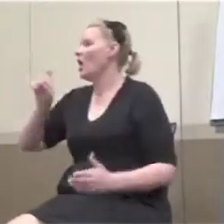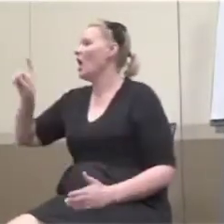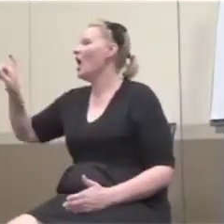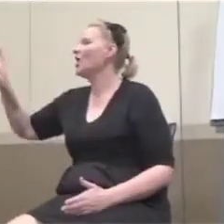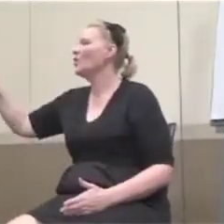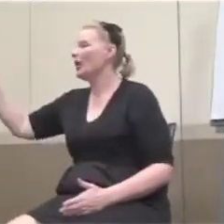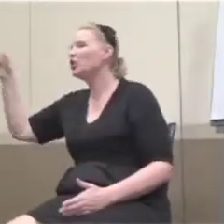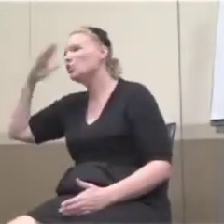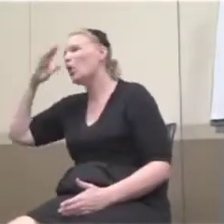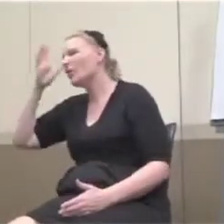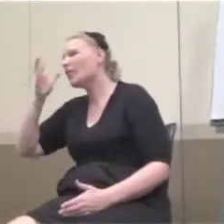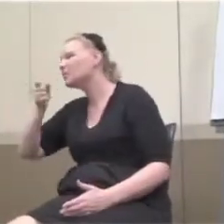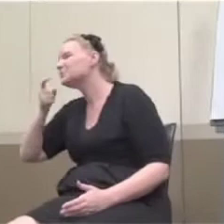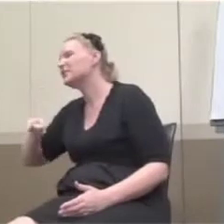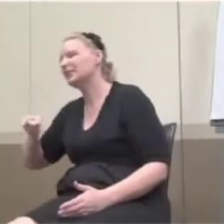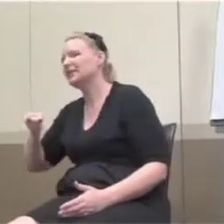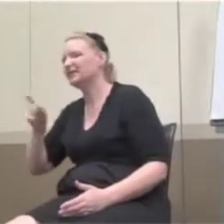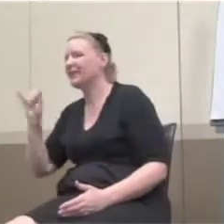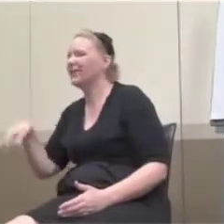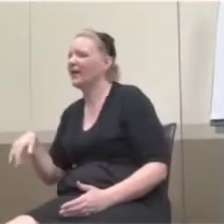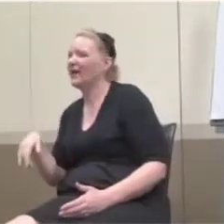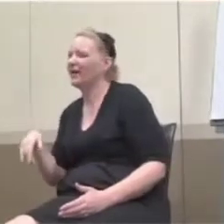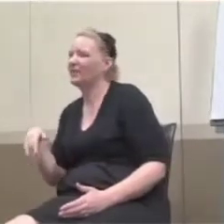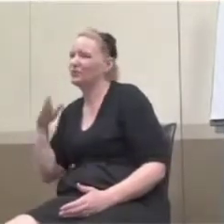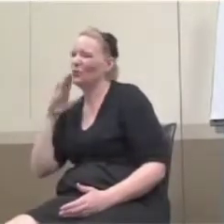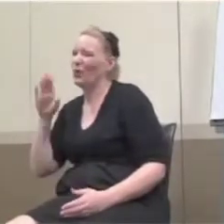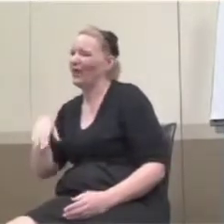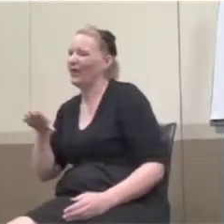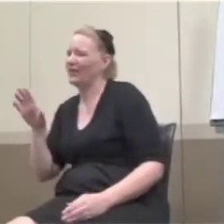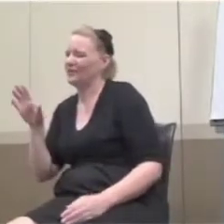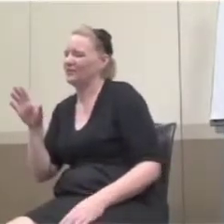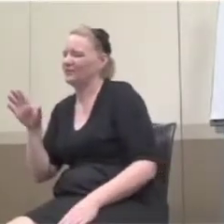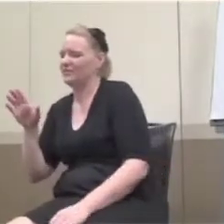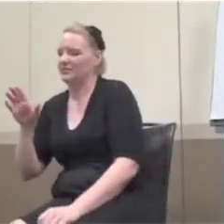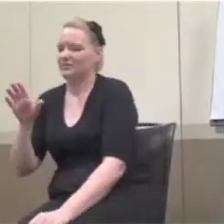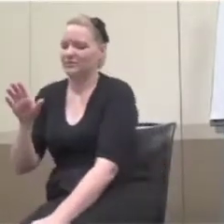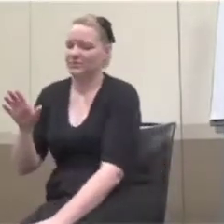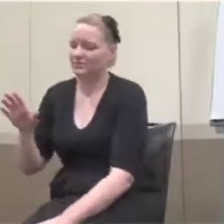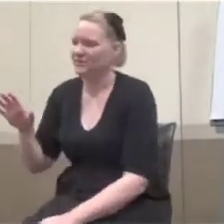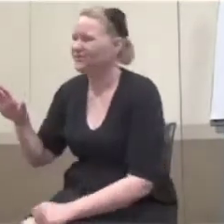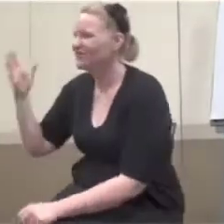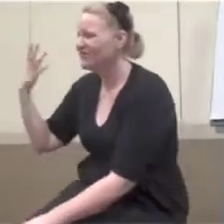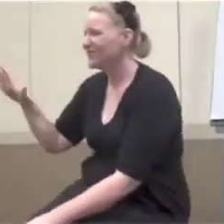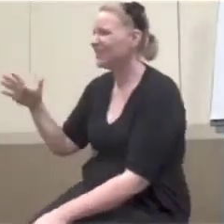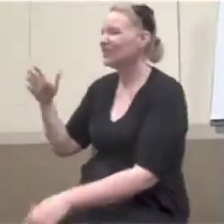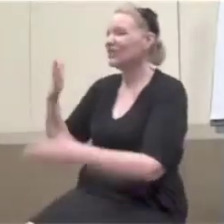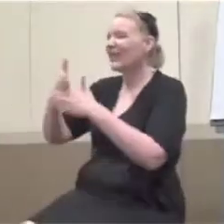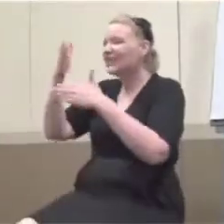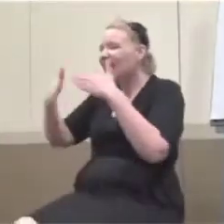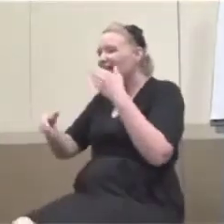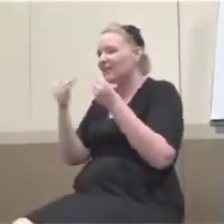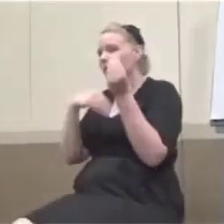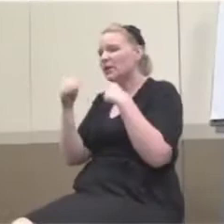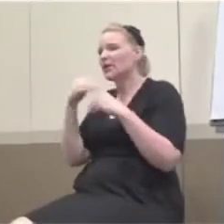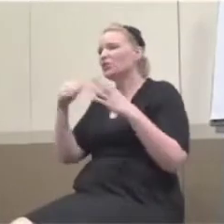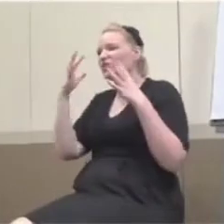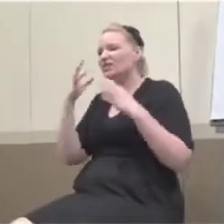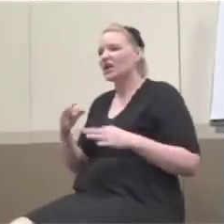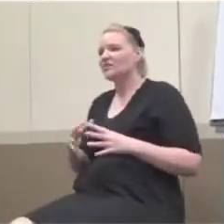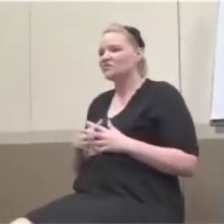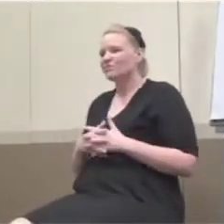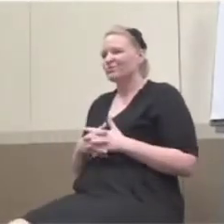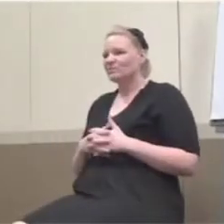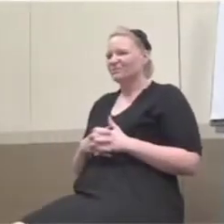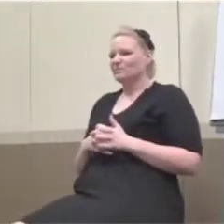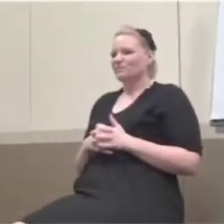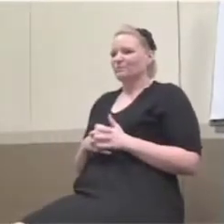so, just saying. So bring it back, and by the end of the meal, you're really kind of beside yourself. All the